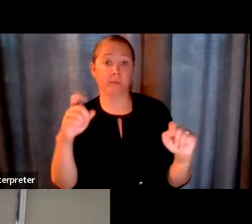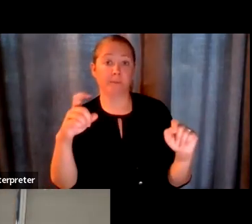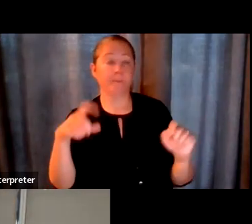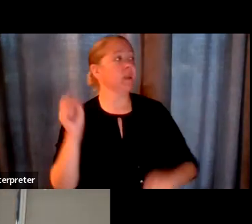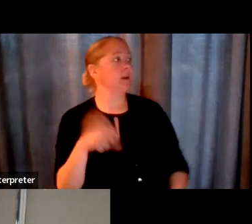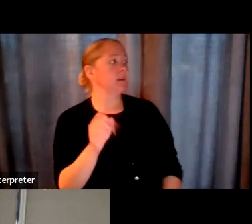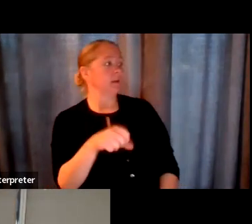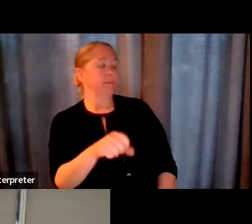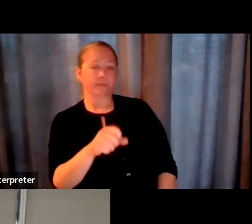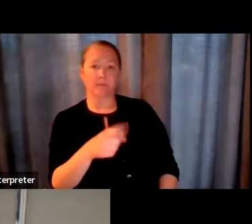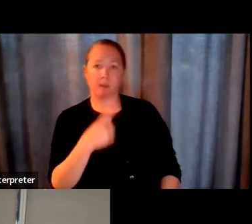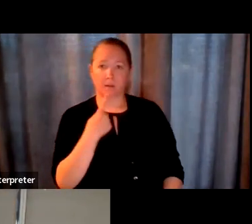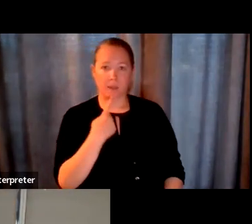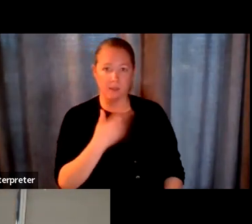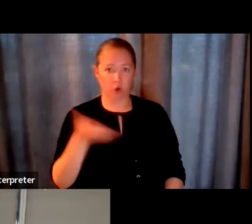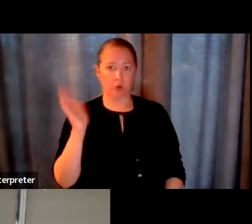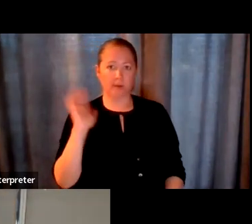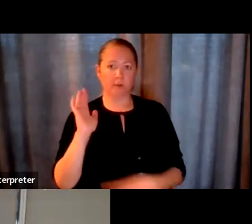this earlier.